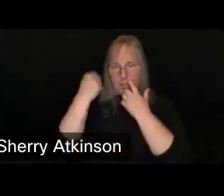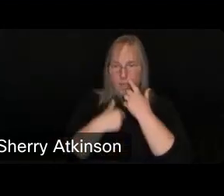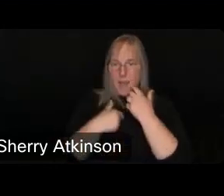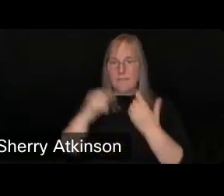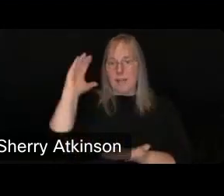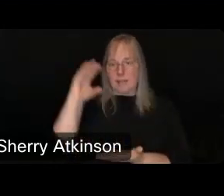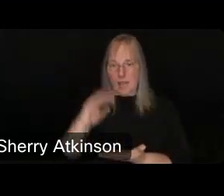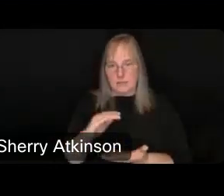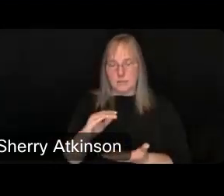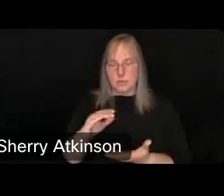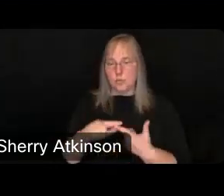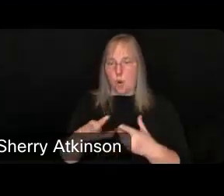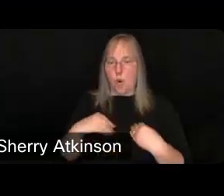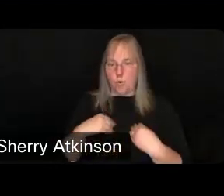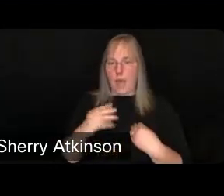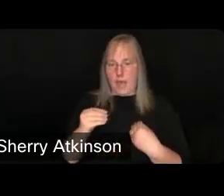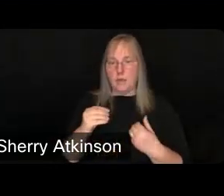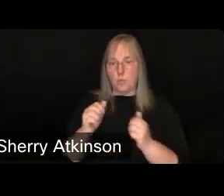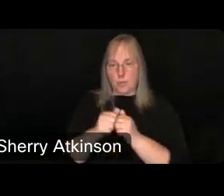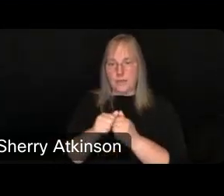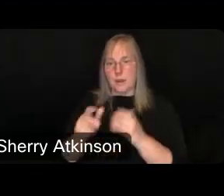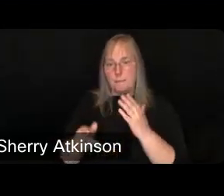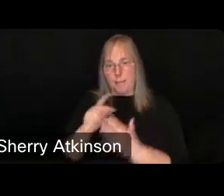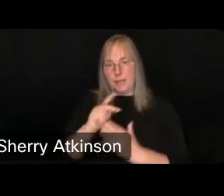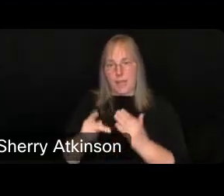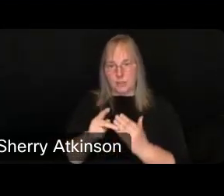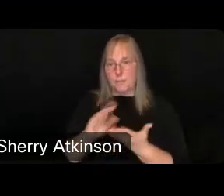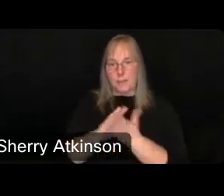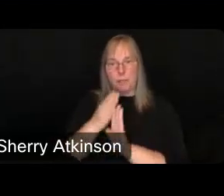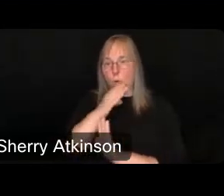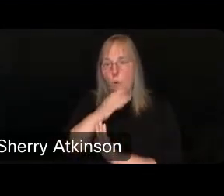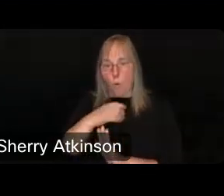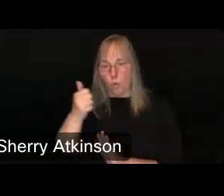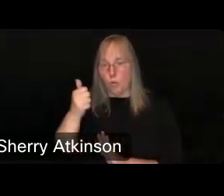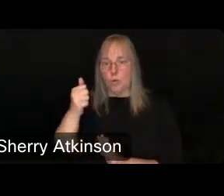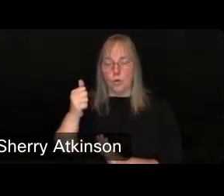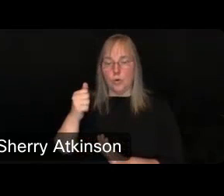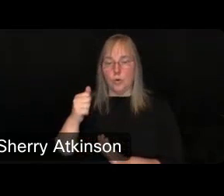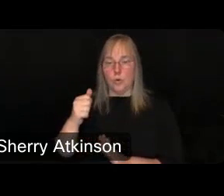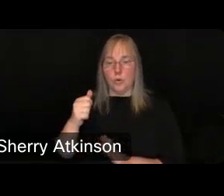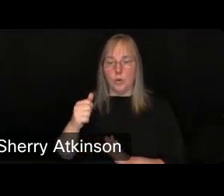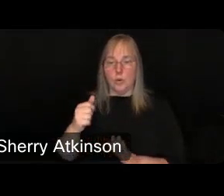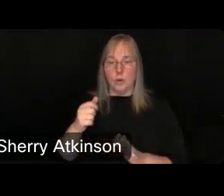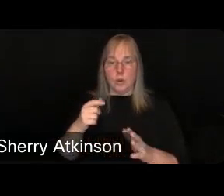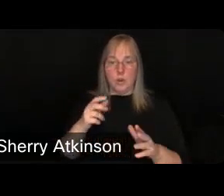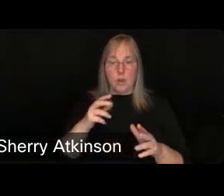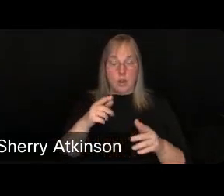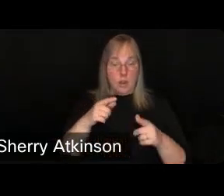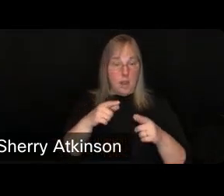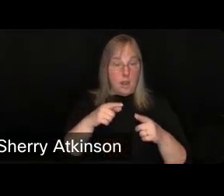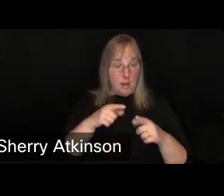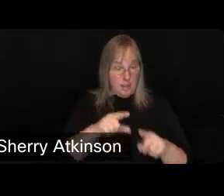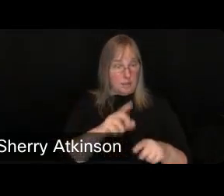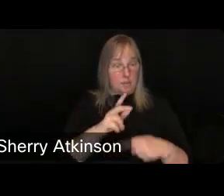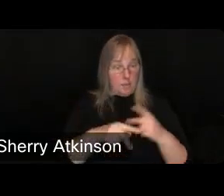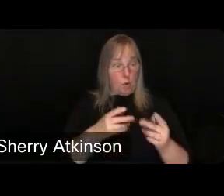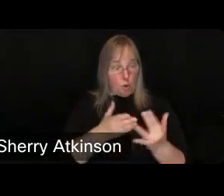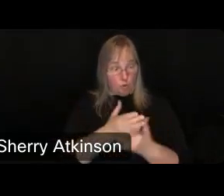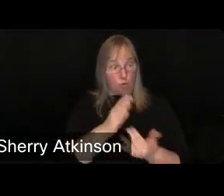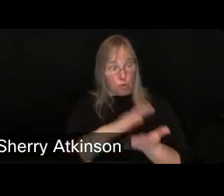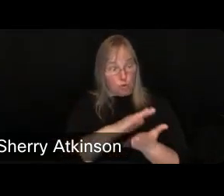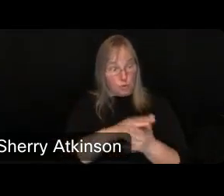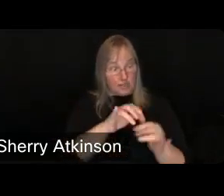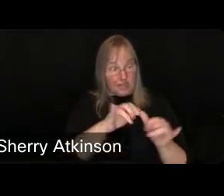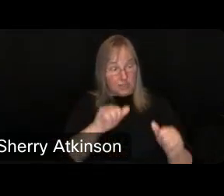the aging of the population and people go through the school system there, the projection currently showing that both